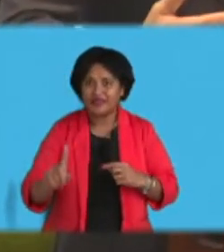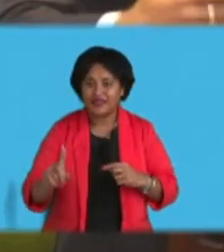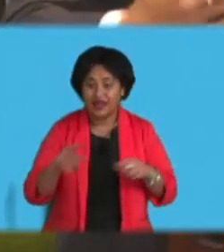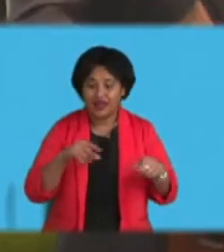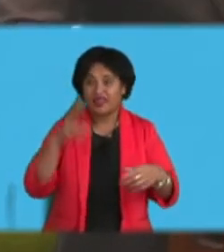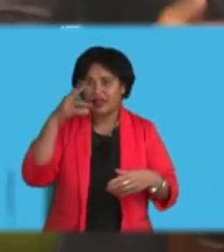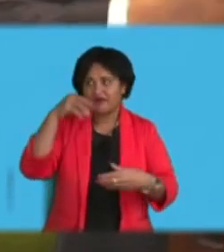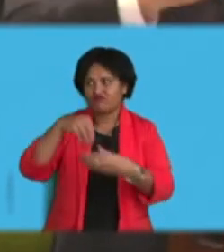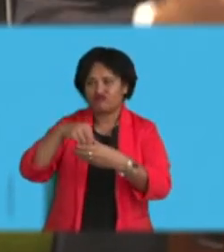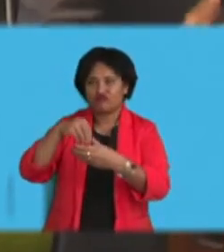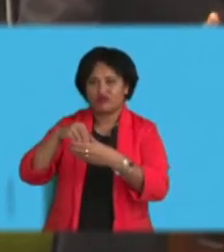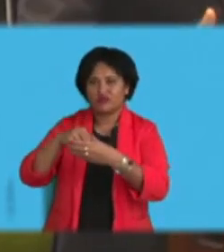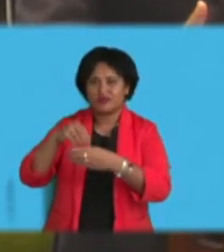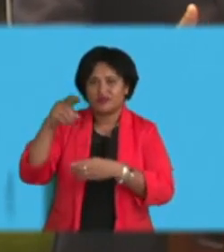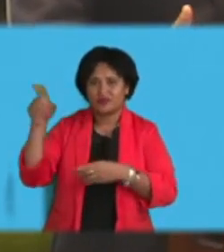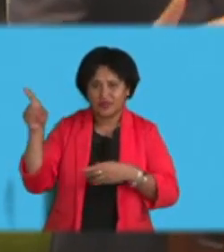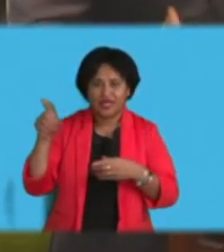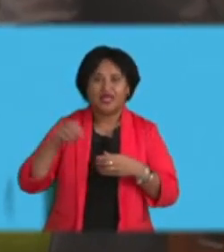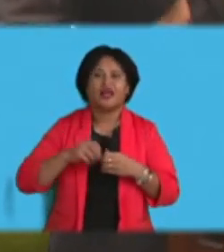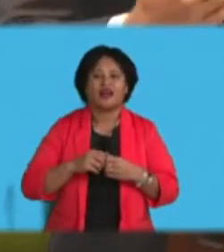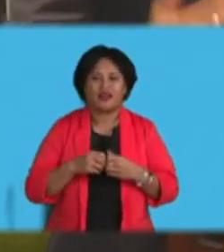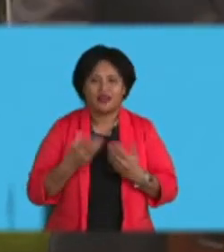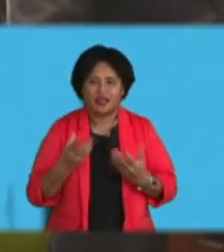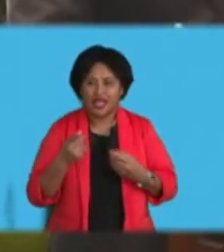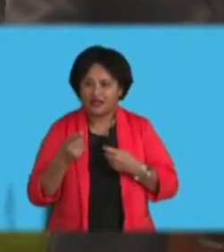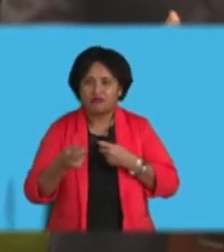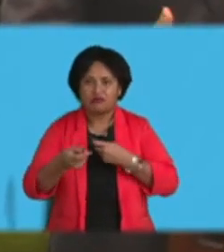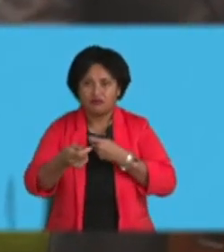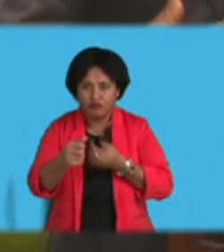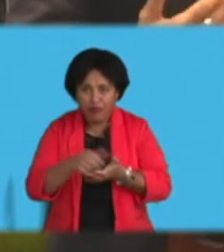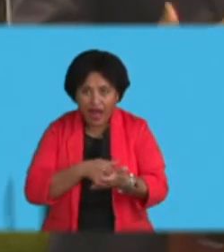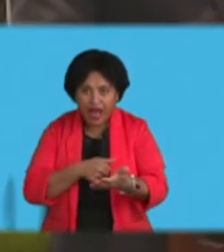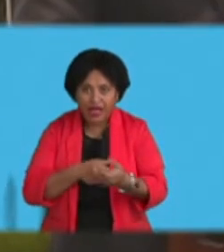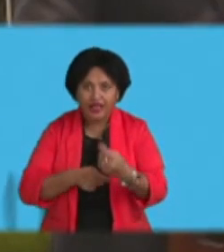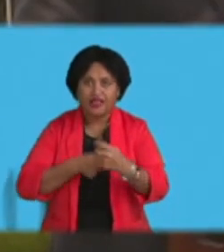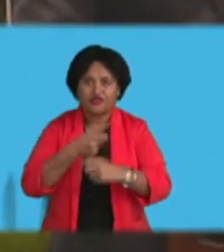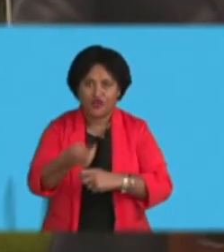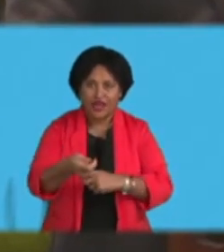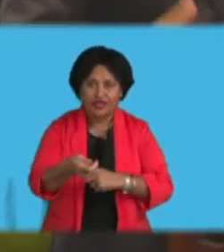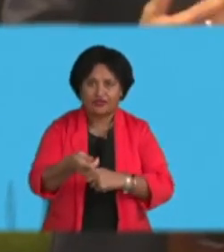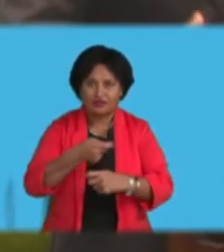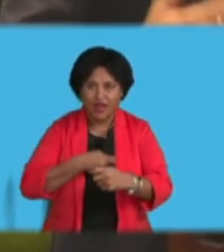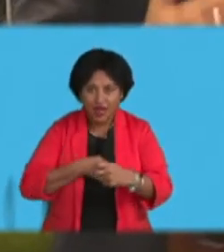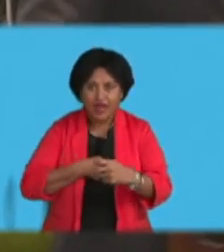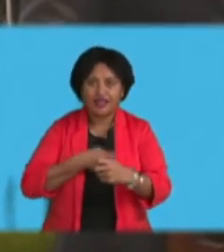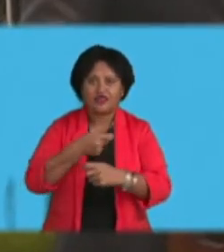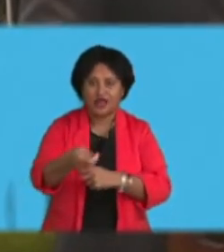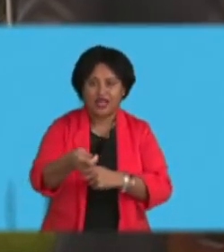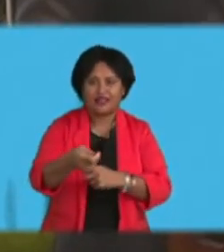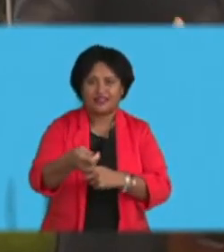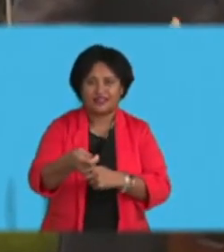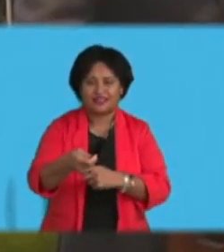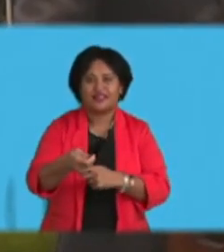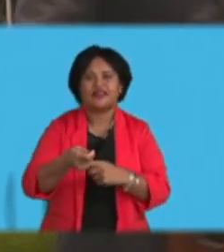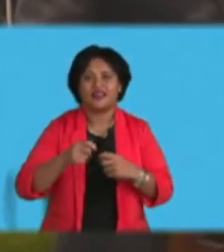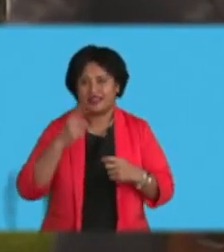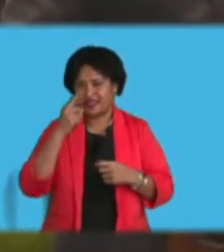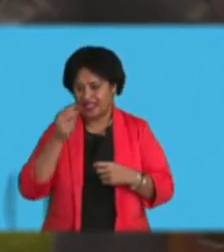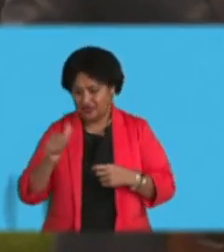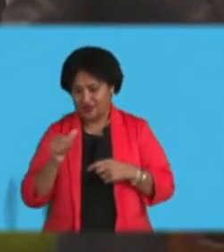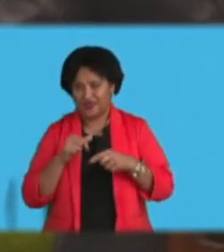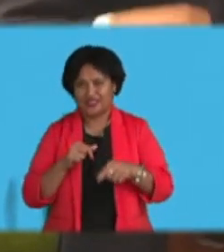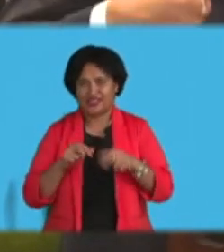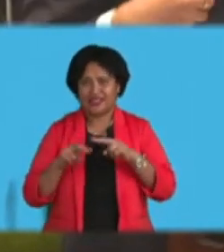markets. They get to appreciate the capital markets. There's buying and trading of stock, buying and trading of shares. In this way, we